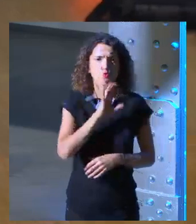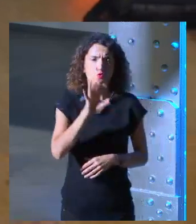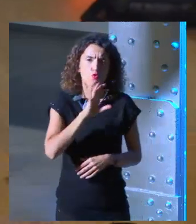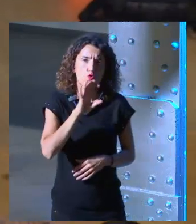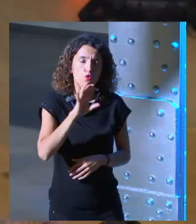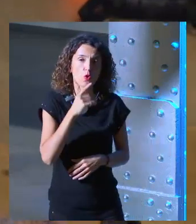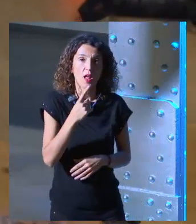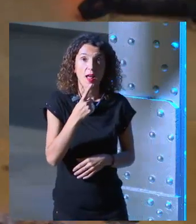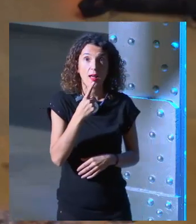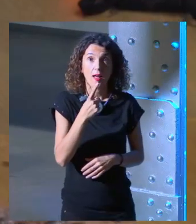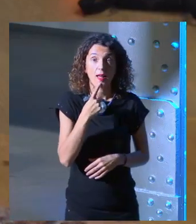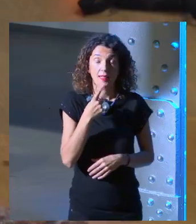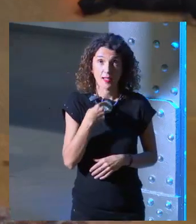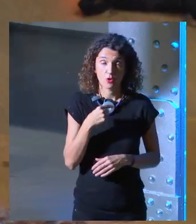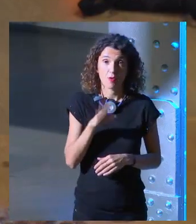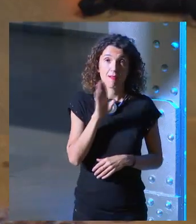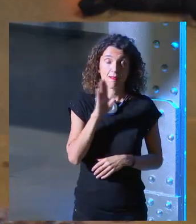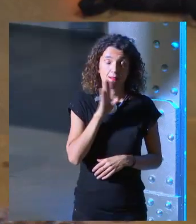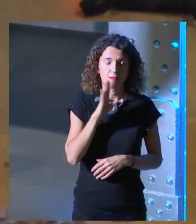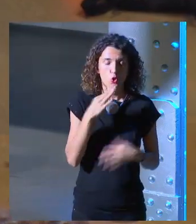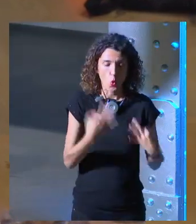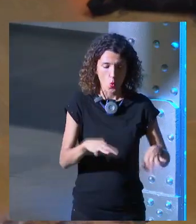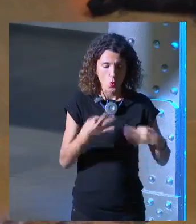It's funny what you said,